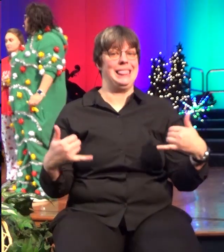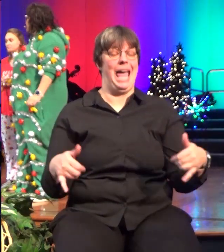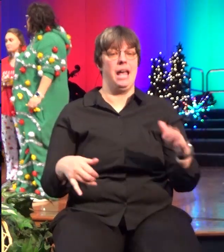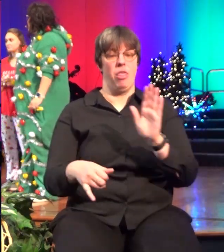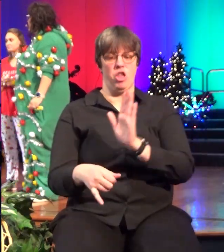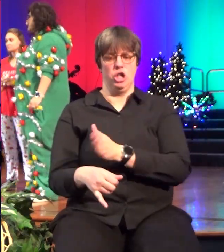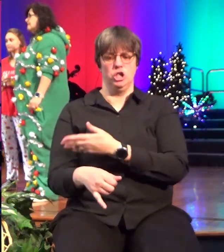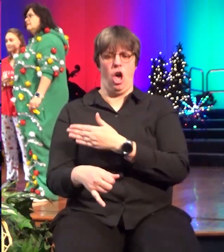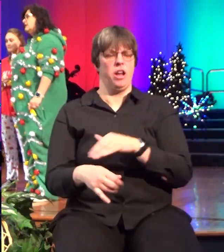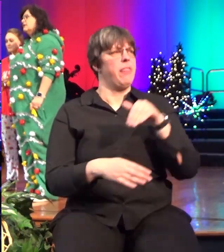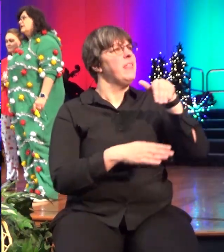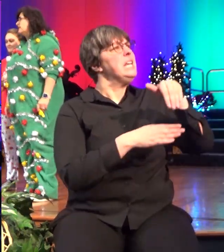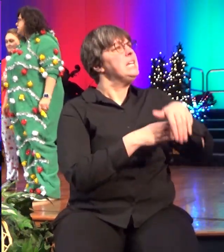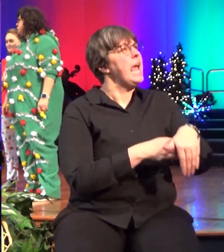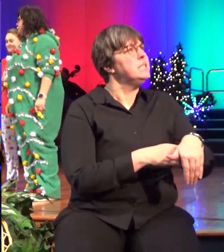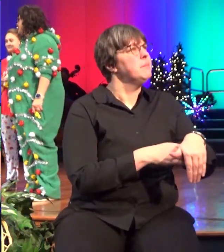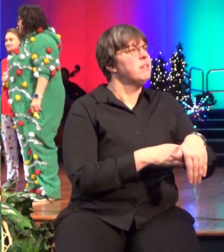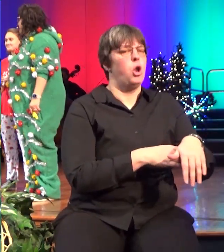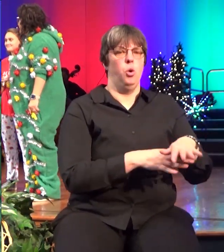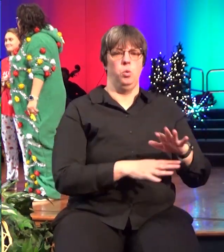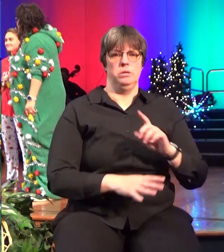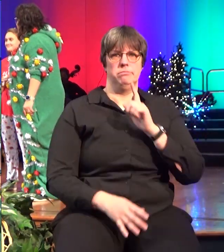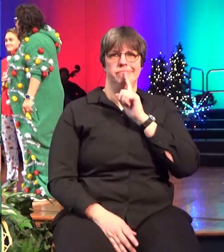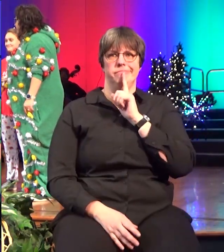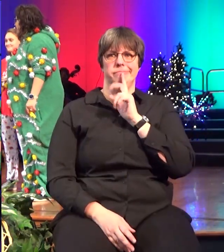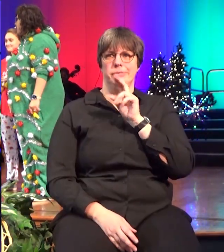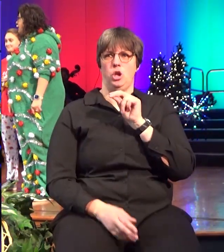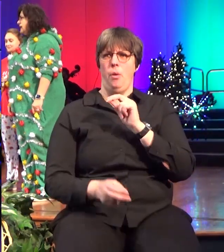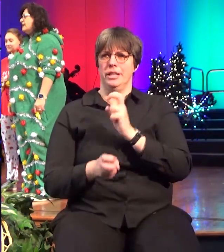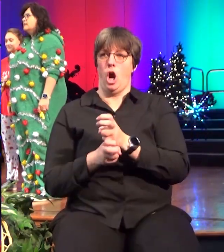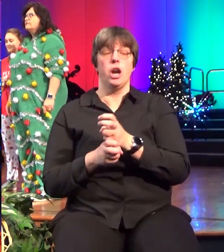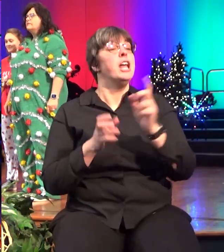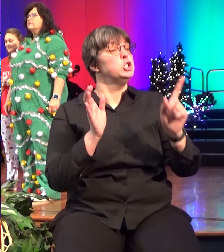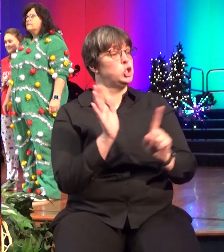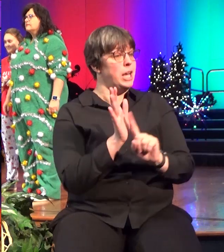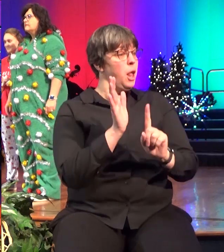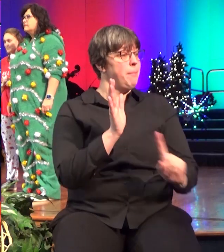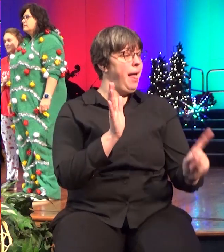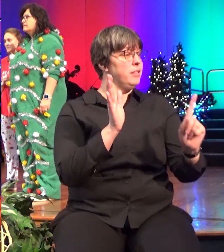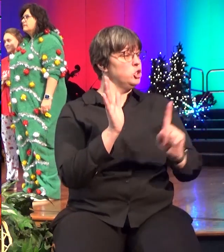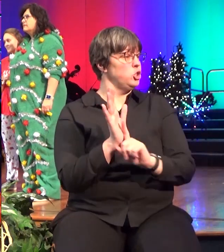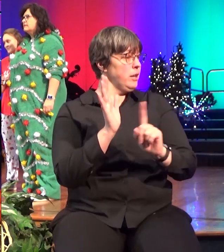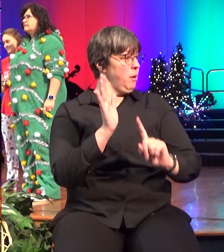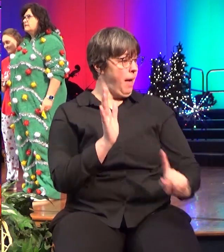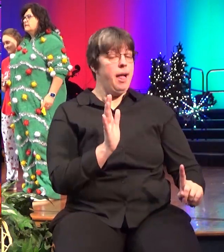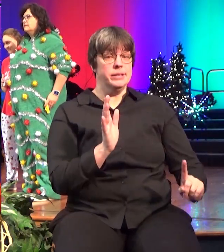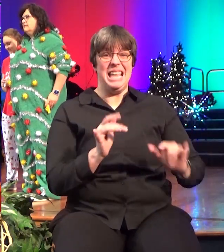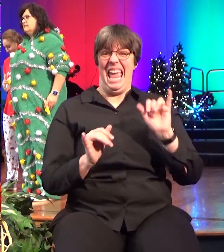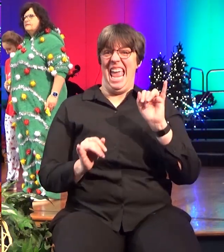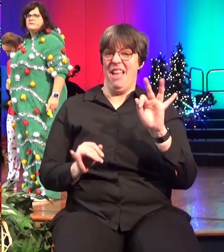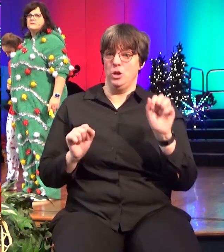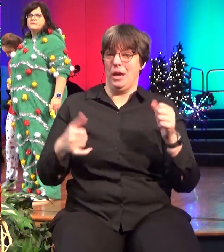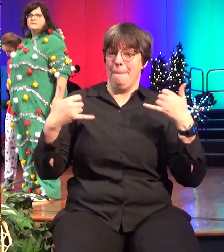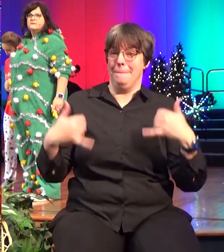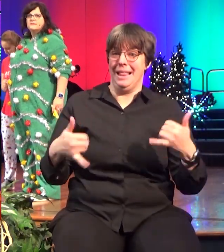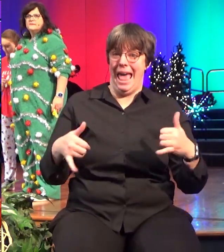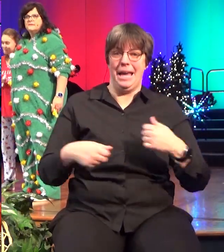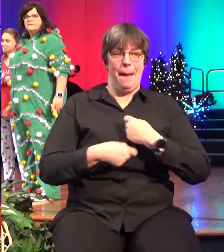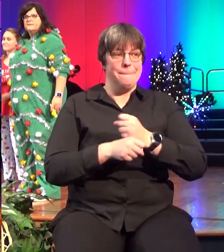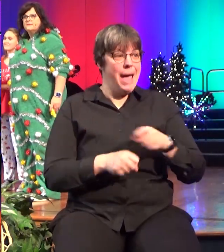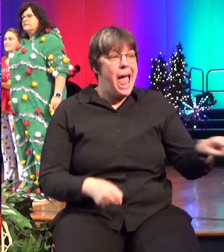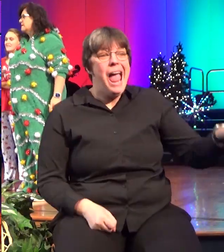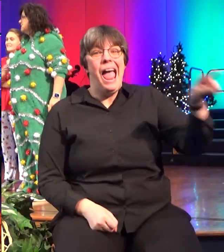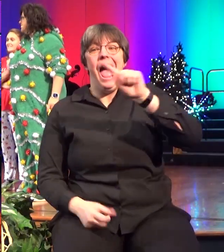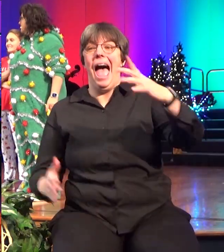Oh, no, that's too hard. No. Let's do Jingle Bells. Okay. And if you can play this song and make everybody